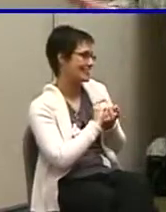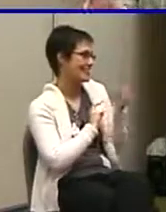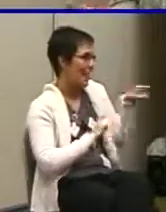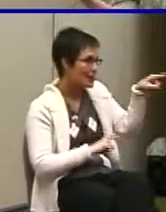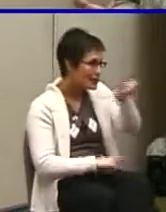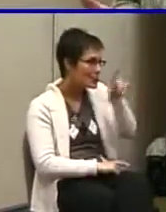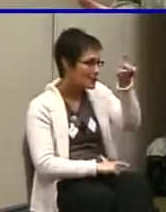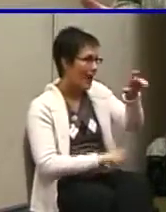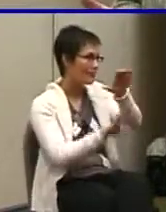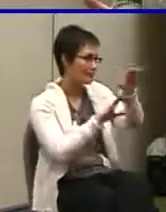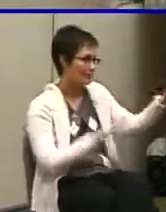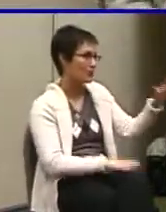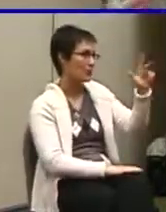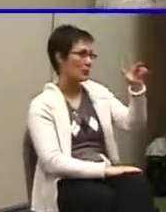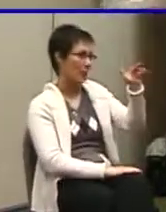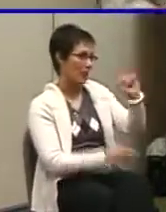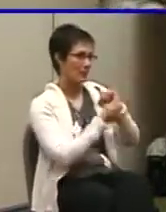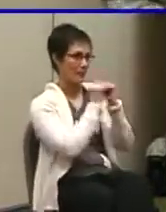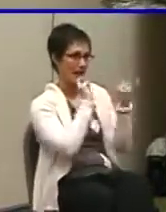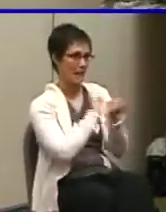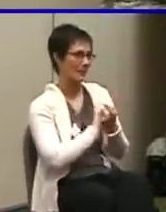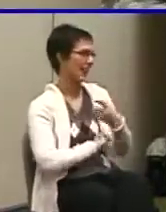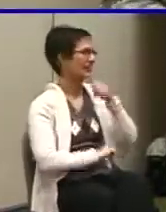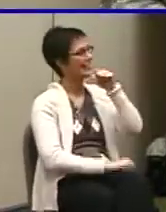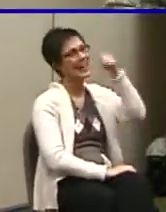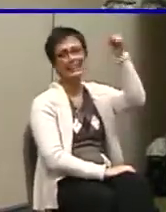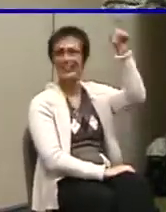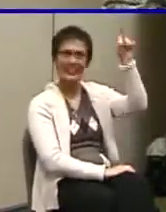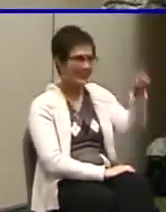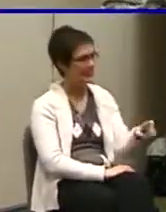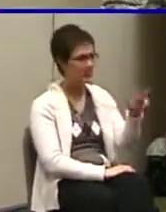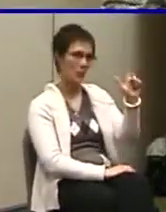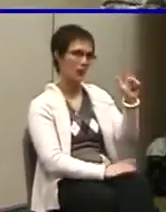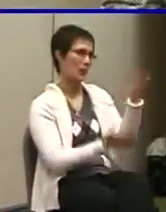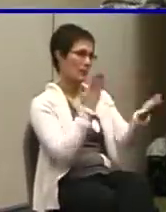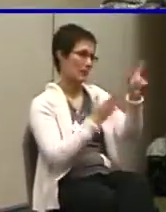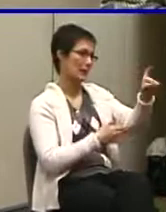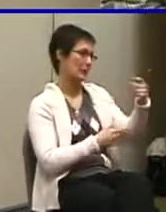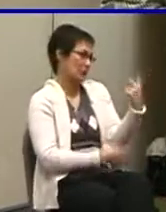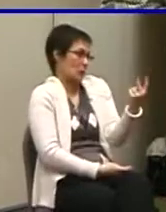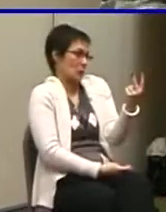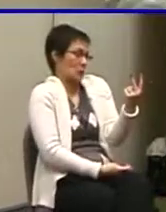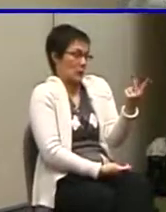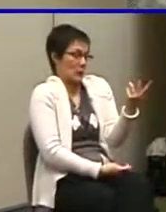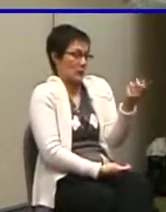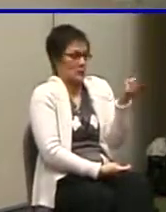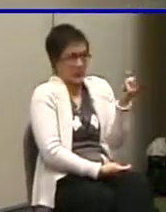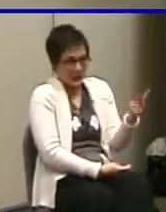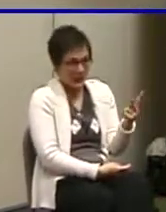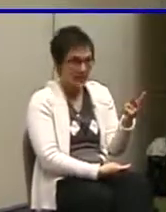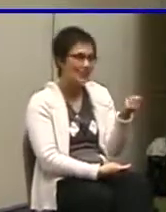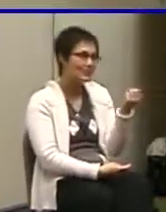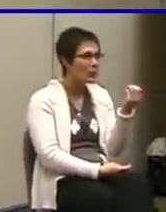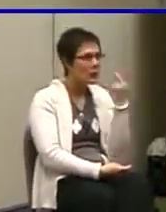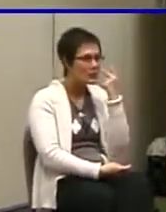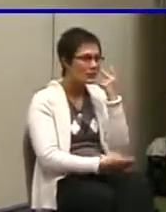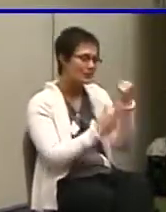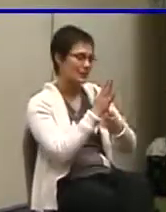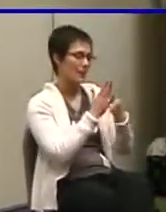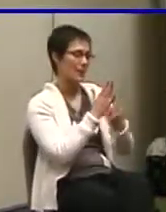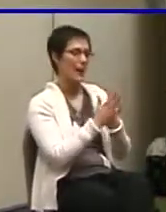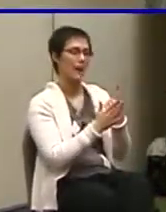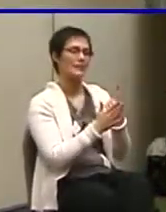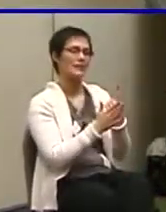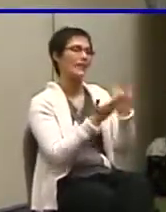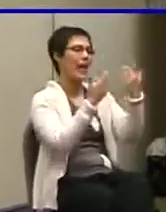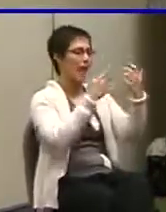do 23 accommodations. He doesn't need 23, he might need 2. Okay? So I see sometimes that we, in